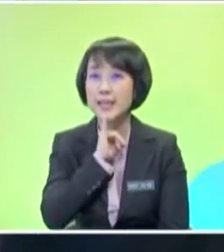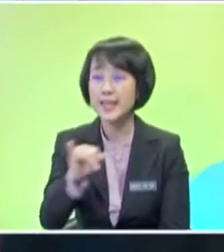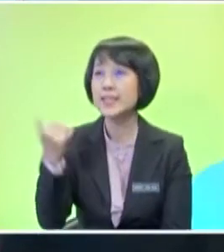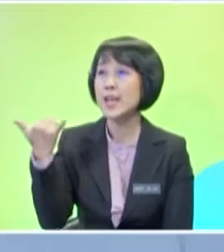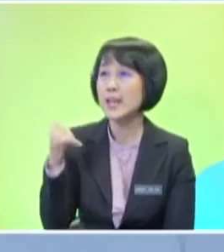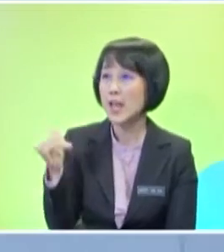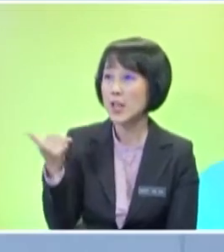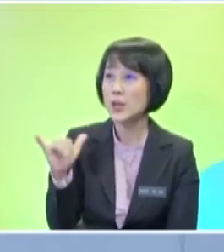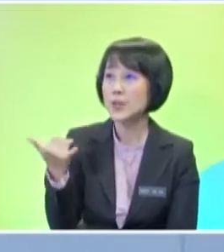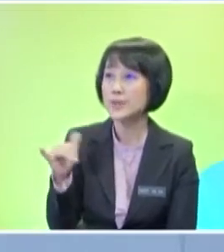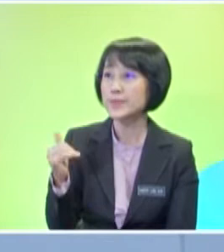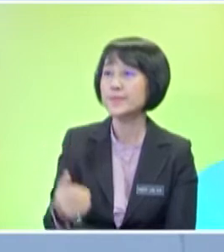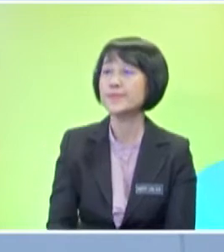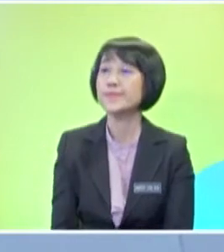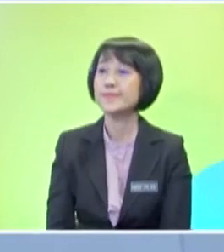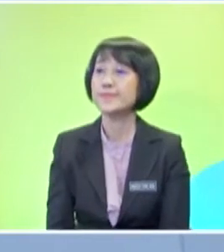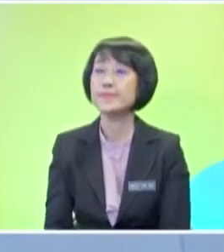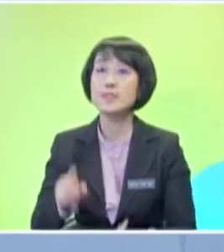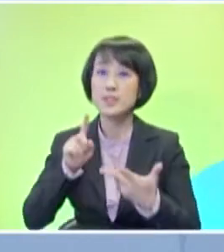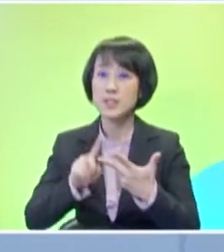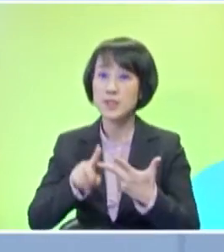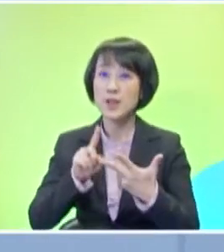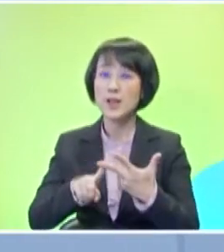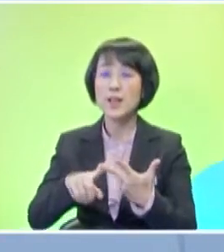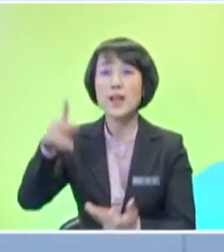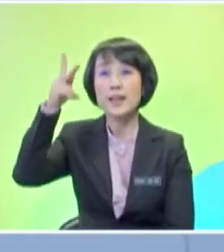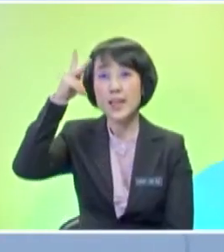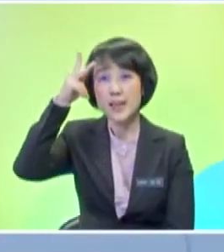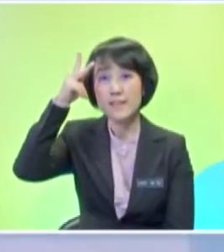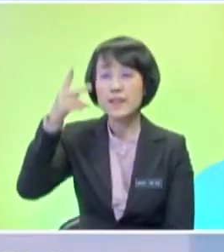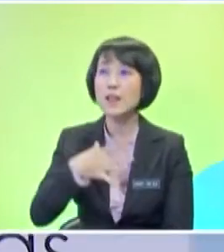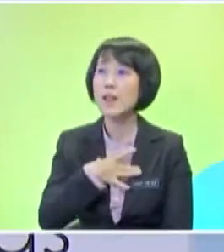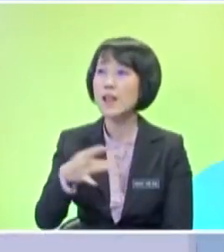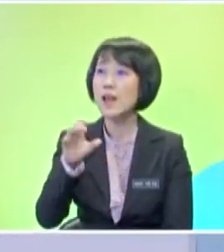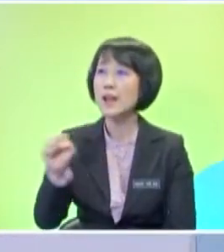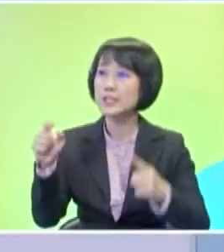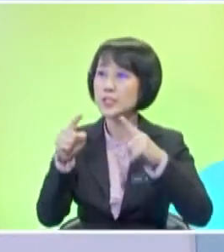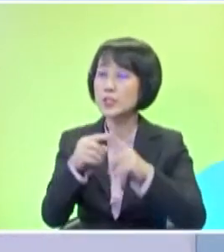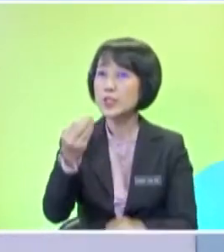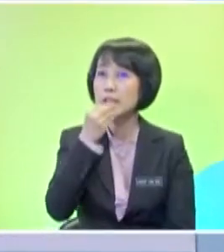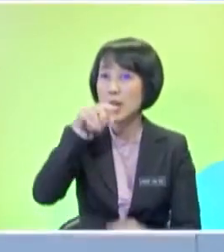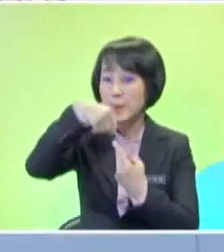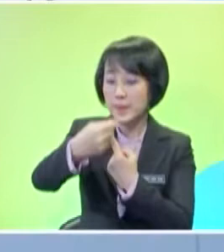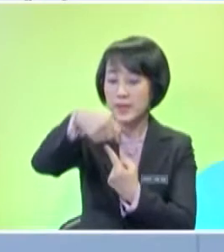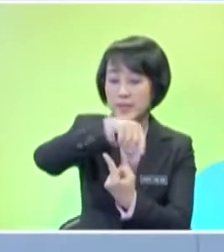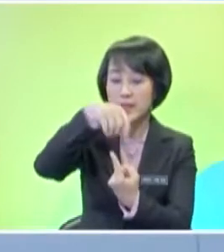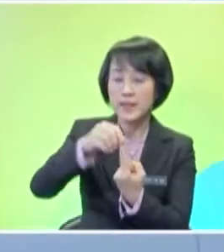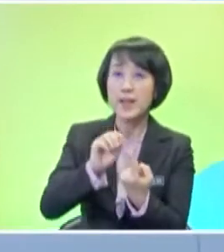yellow. Okay. The third one, Kevin likes to eat